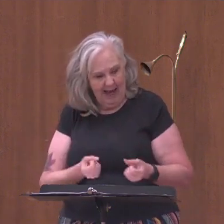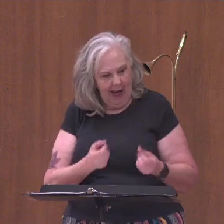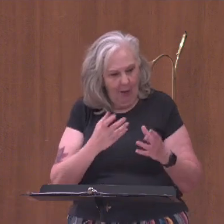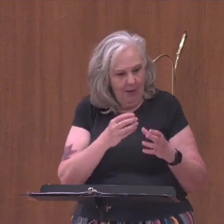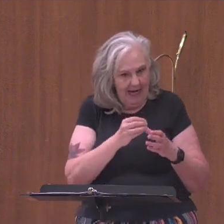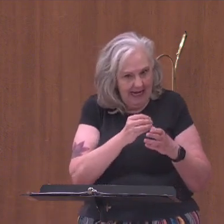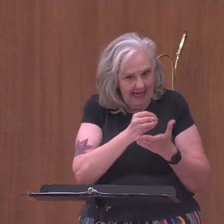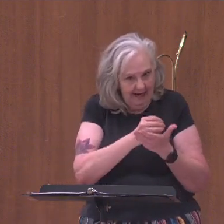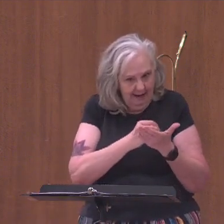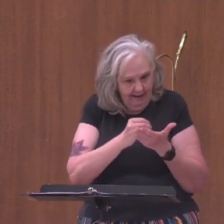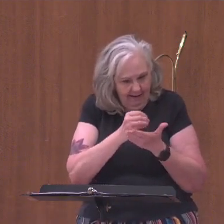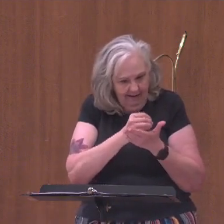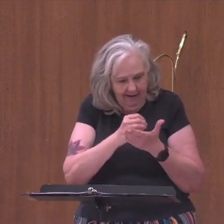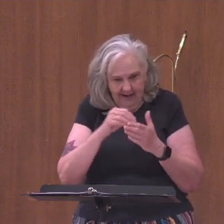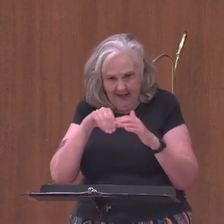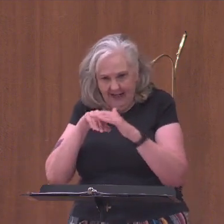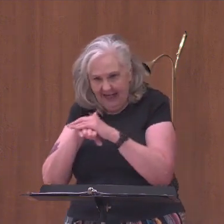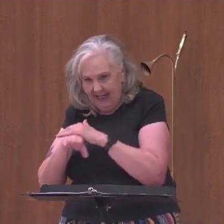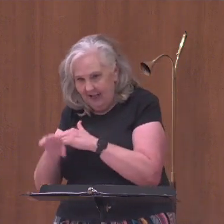About